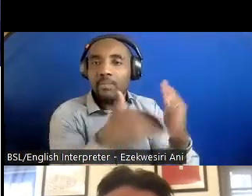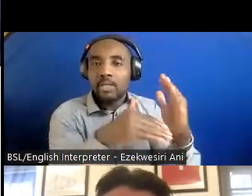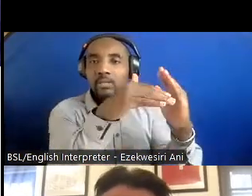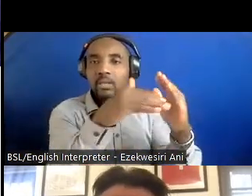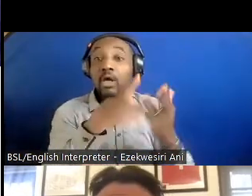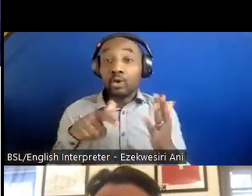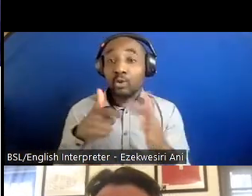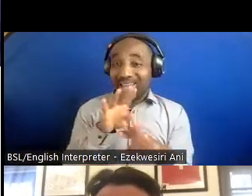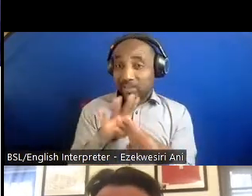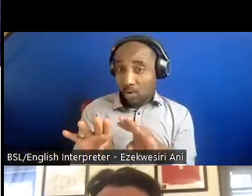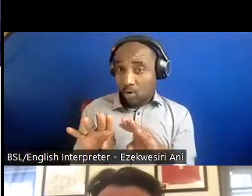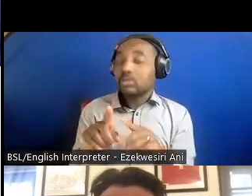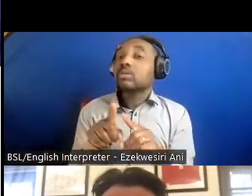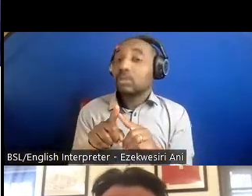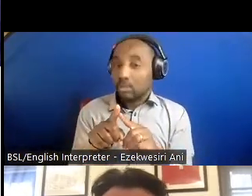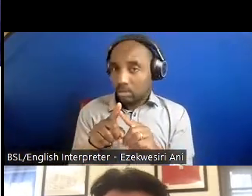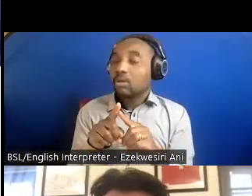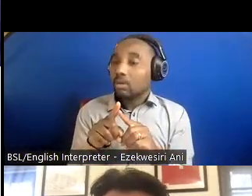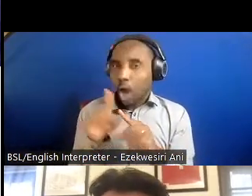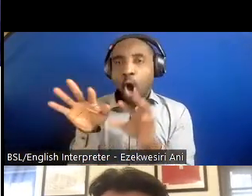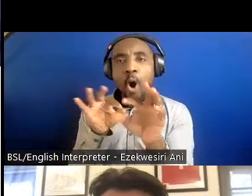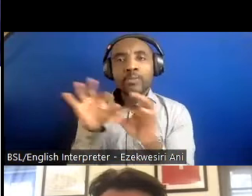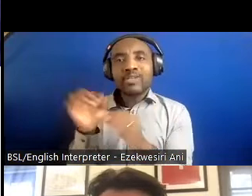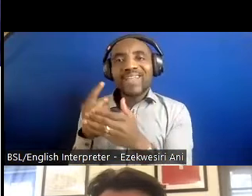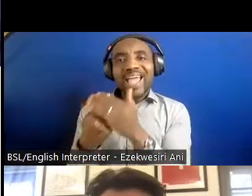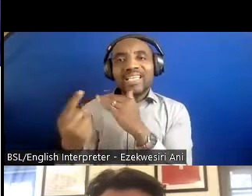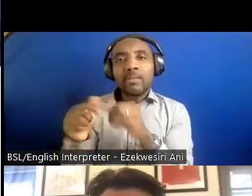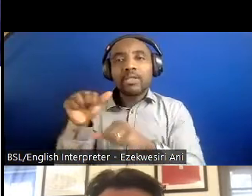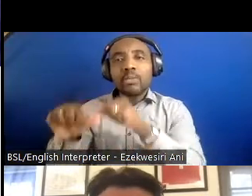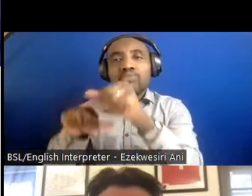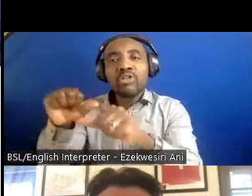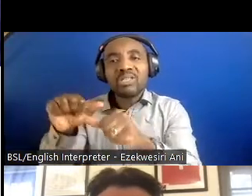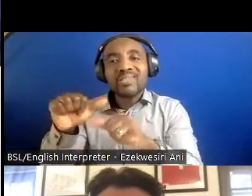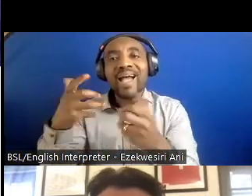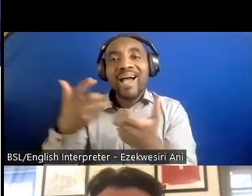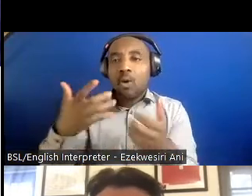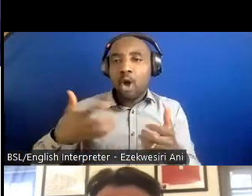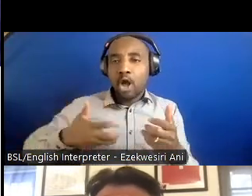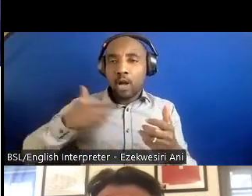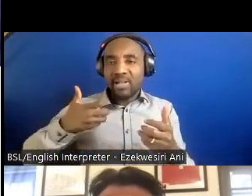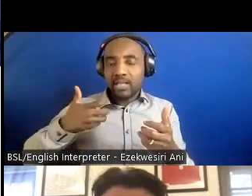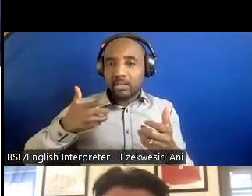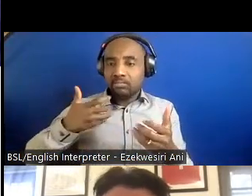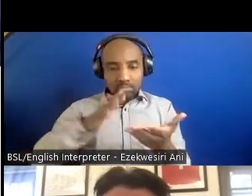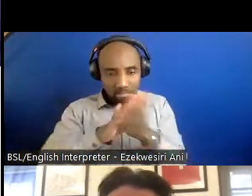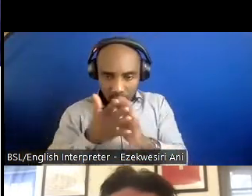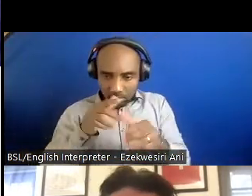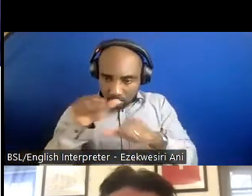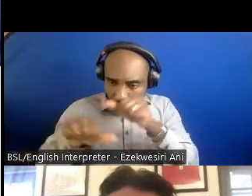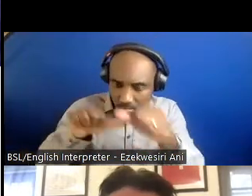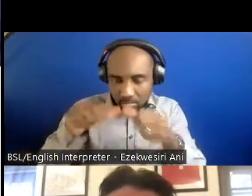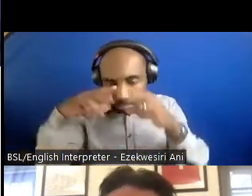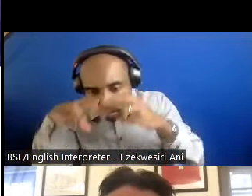Sport's also finalising options around creating an independent process for complaints, which includes handling discriminatory behaviour such